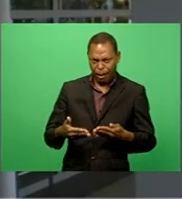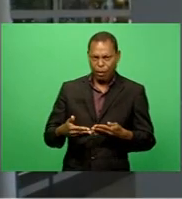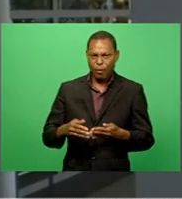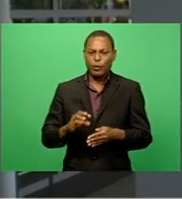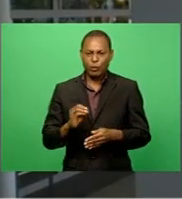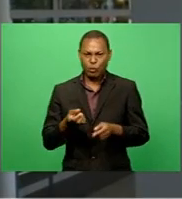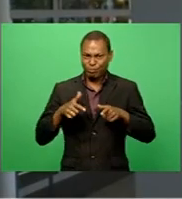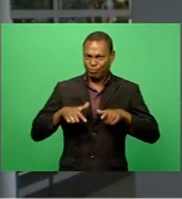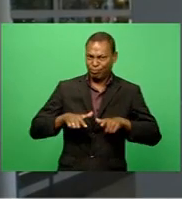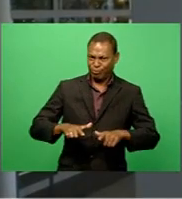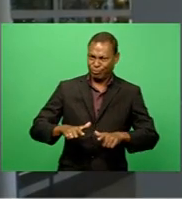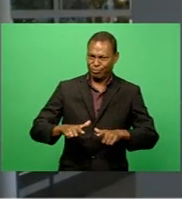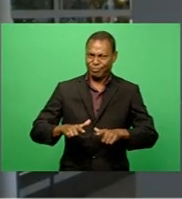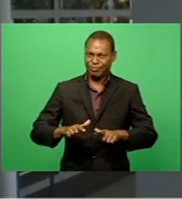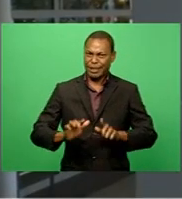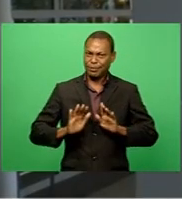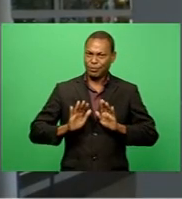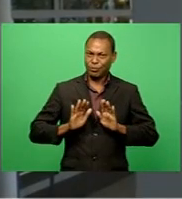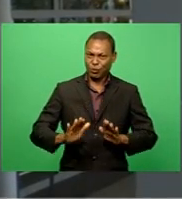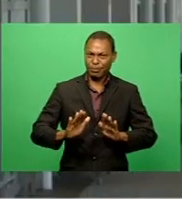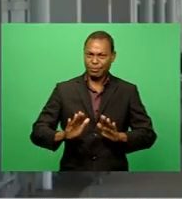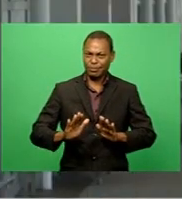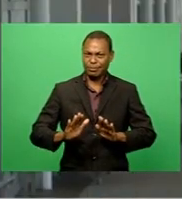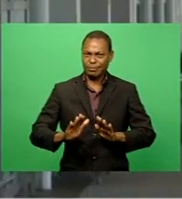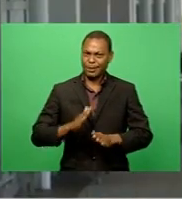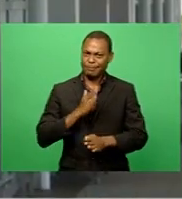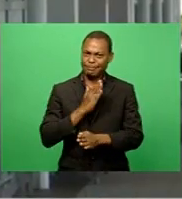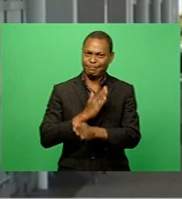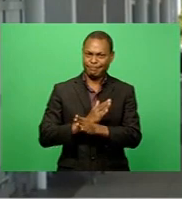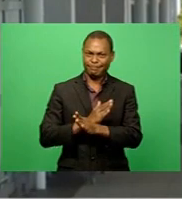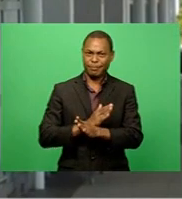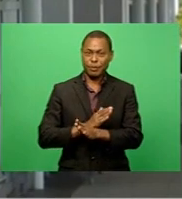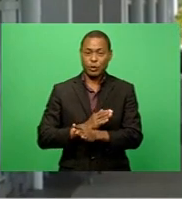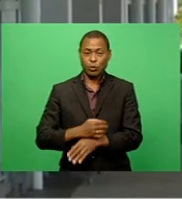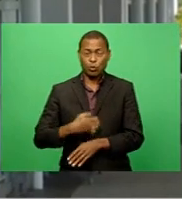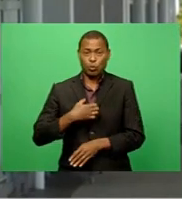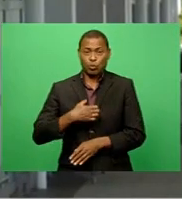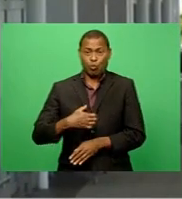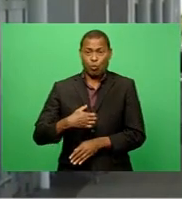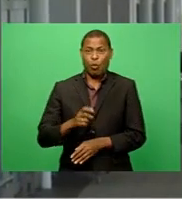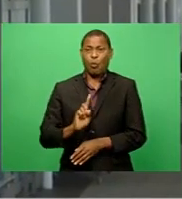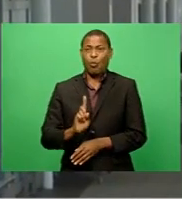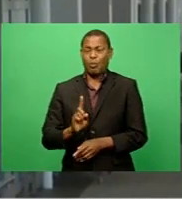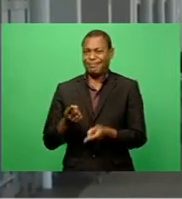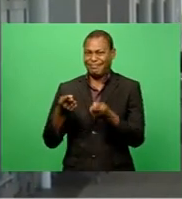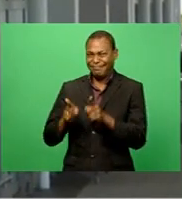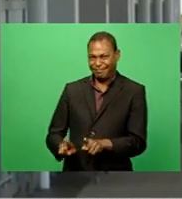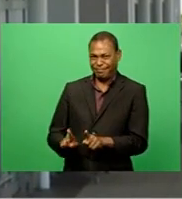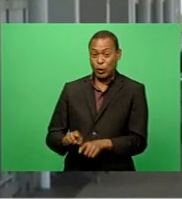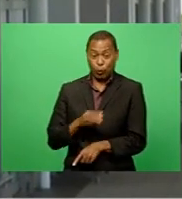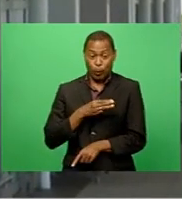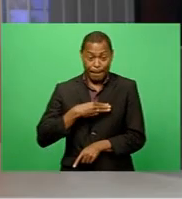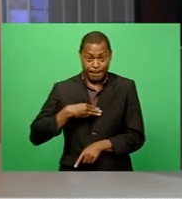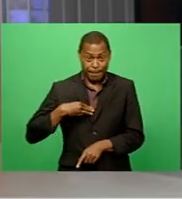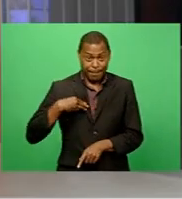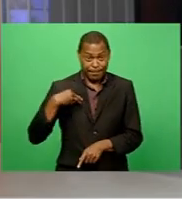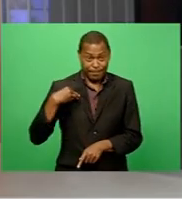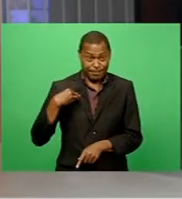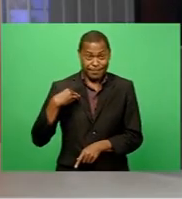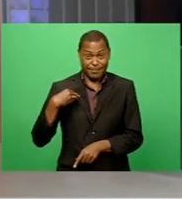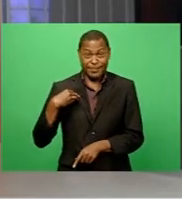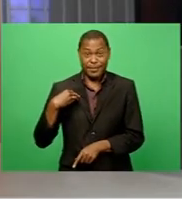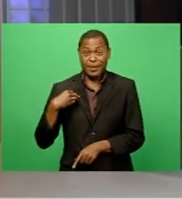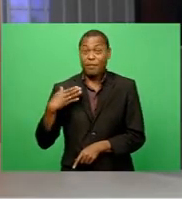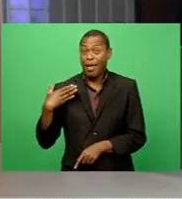The new strain is more transmittable, but there is no evidence it is more deadly. The Health Ministry will use this period to conduct an extensive